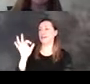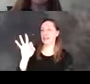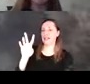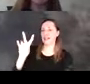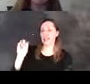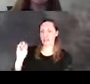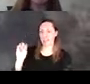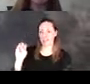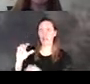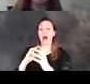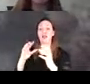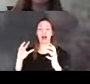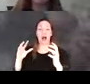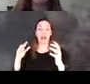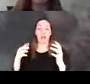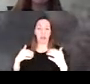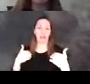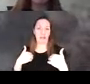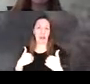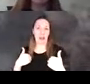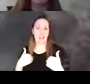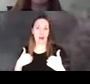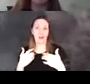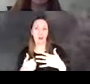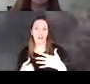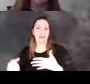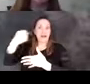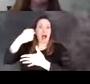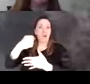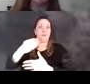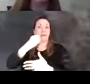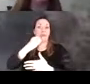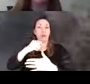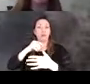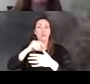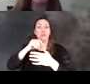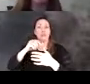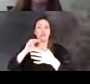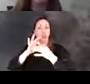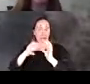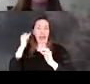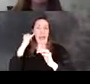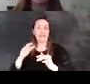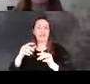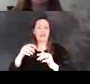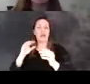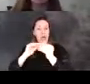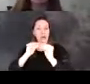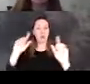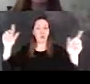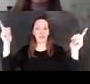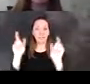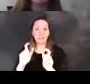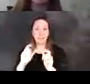A lot of these marine vertebrates are at the top of the food chain and if their populations begin to decline or they become extinct